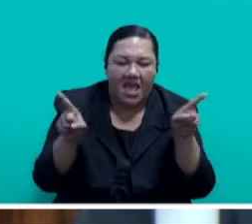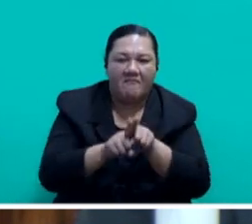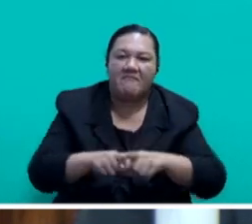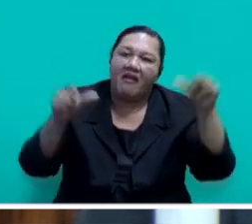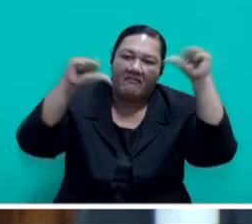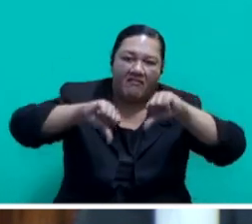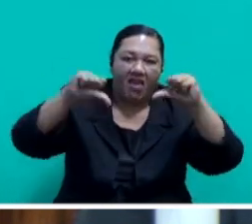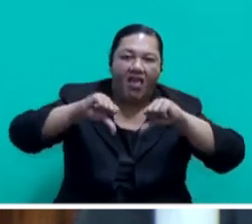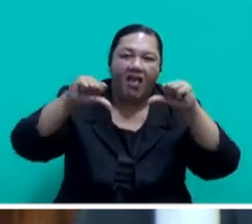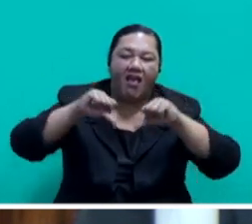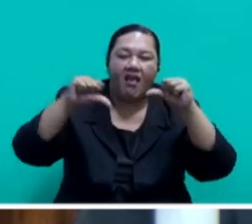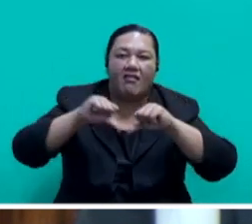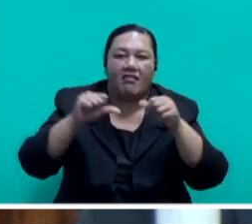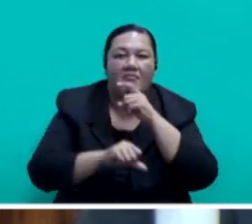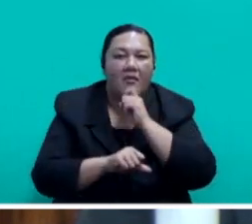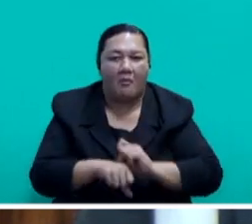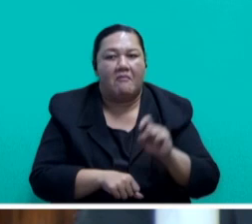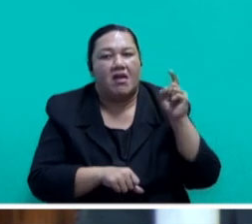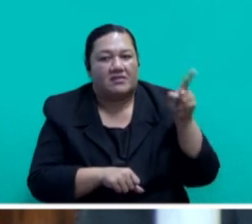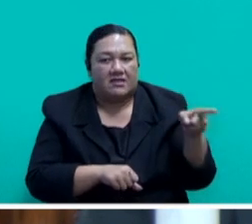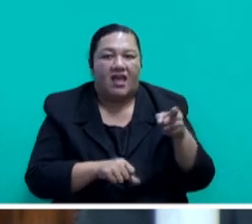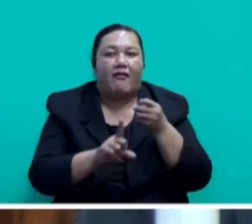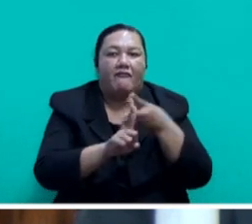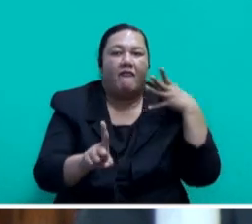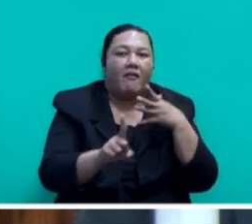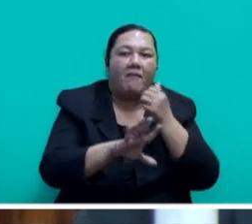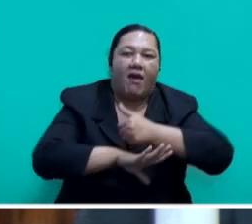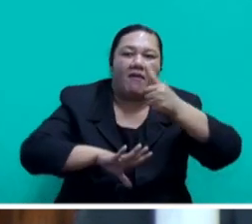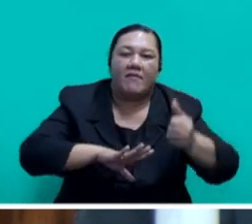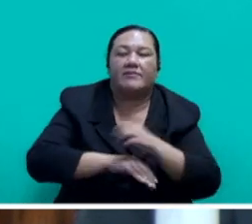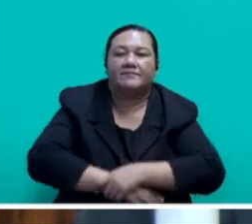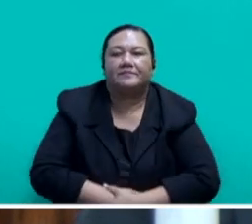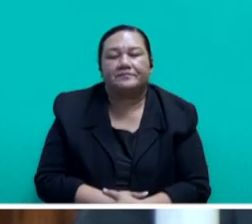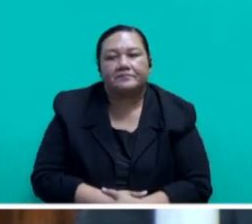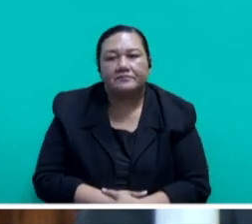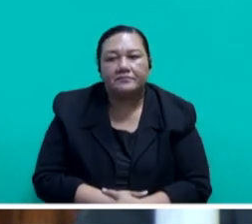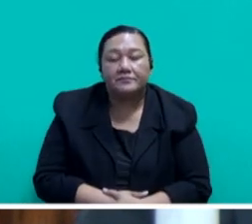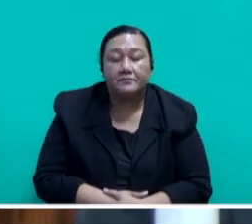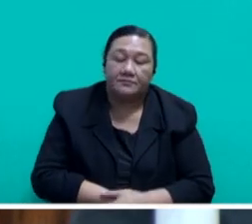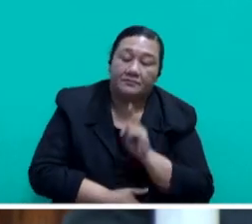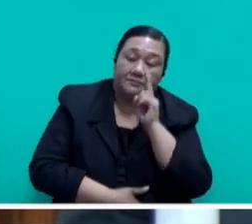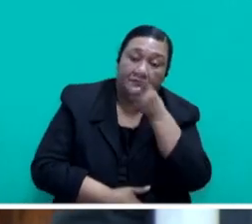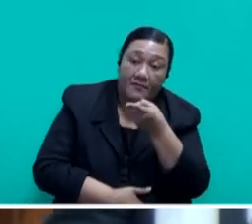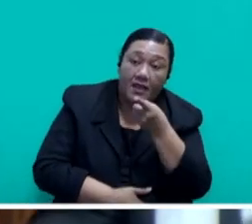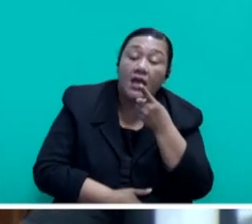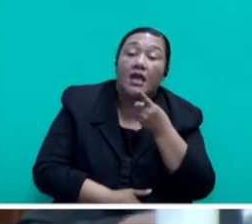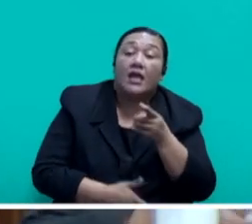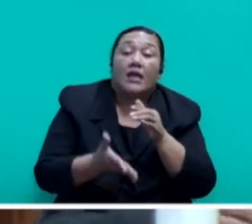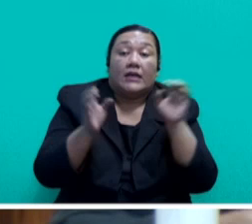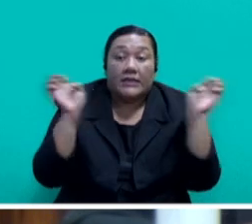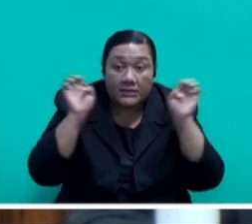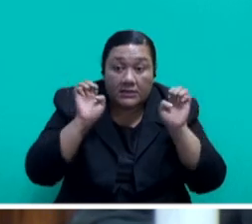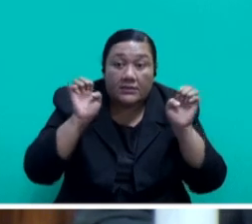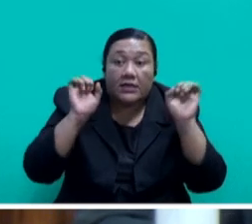promise by the previous government. Recognizing the urgency to rectify such